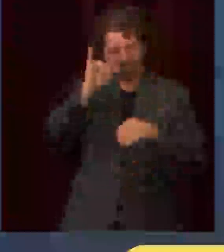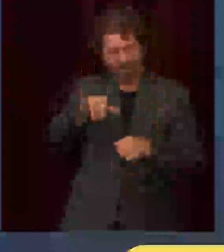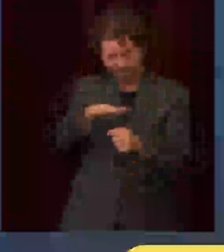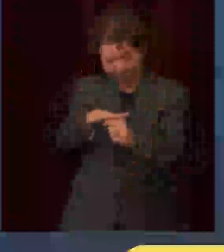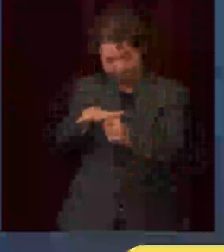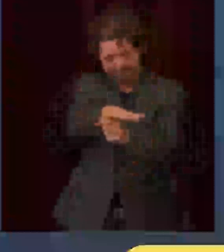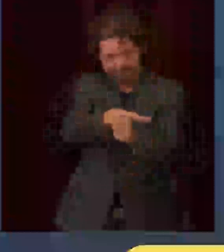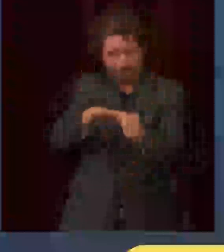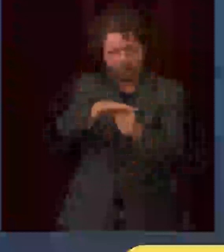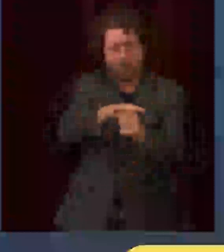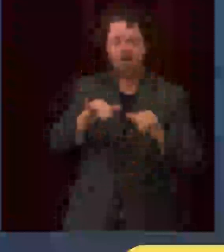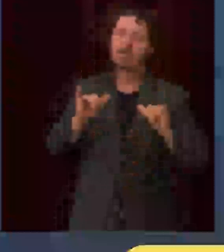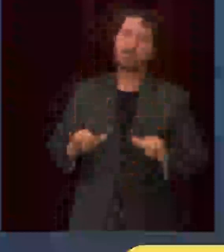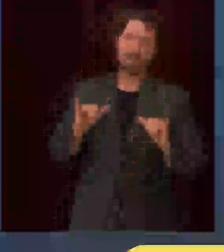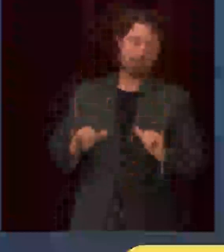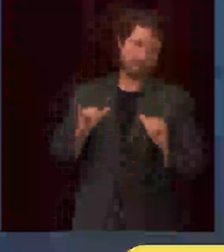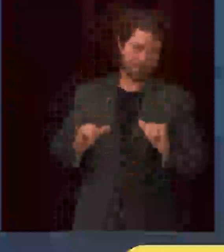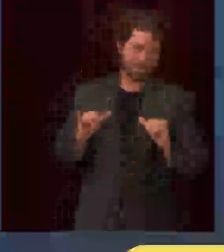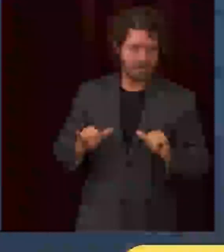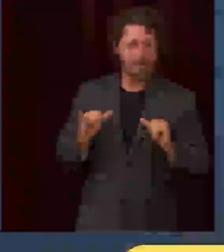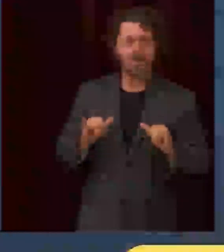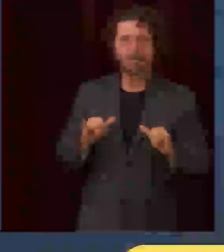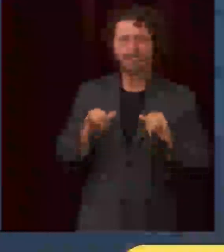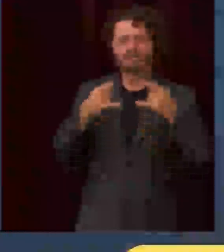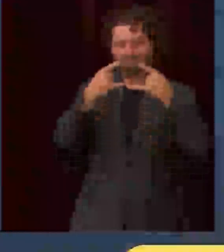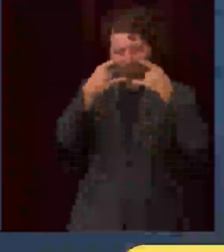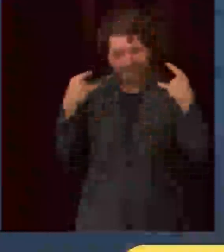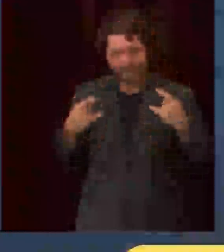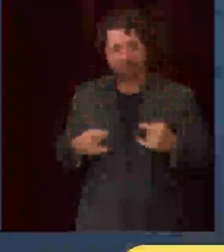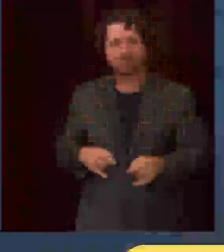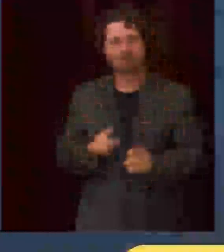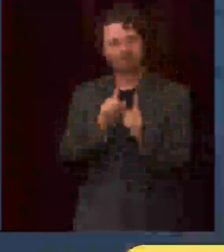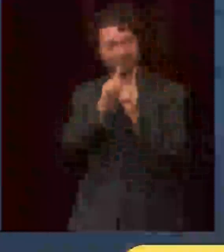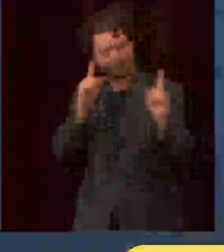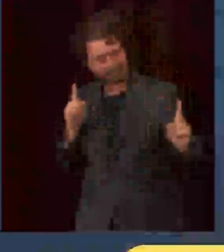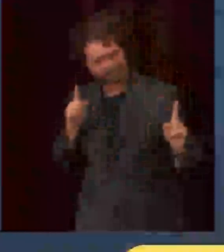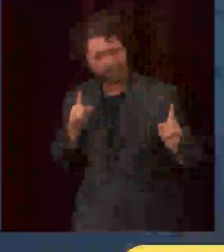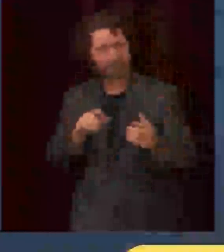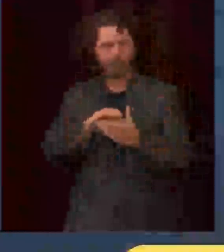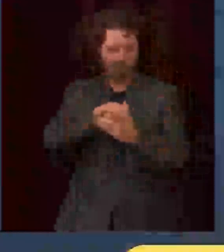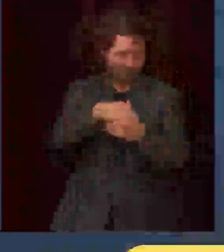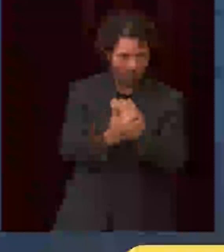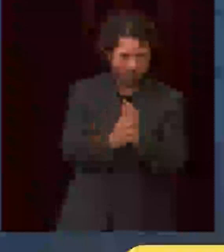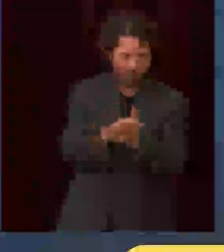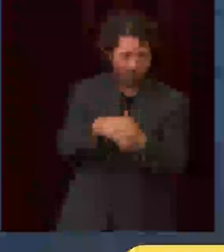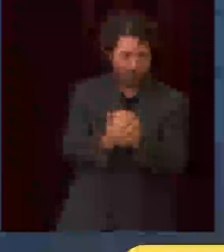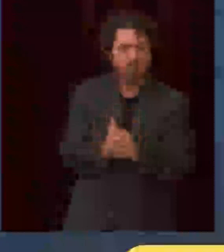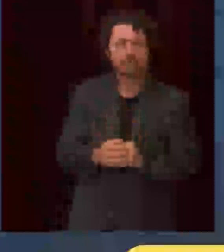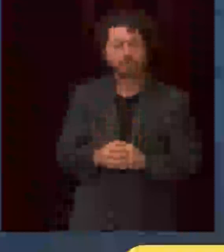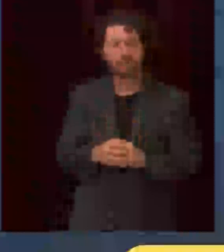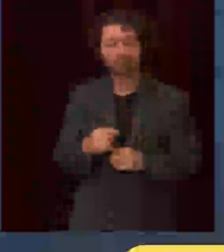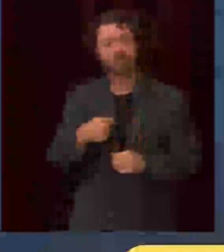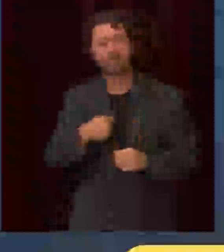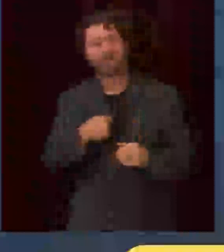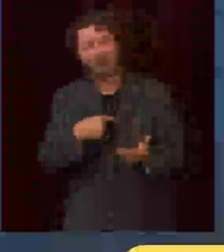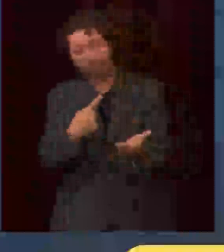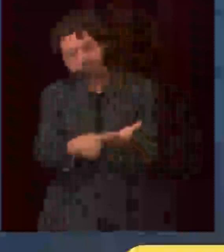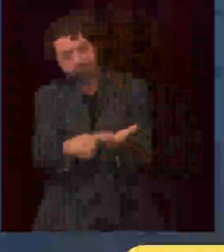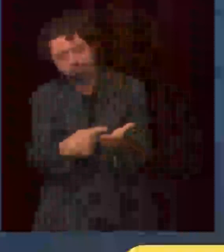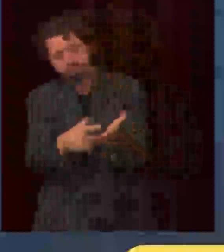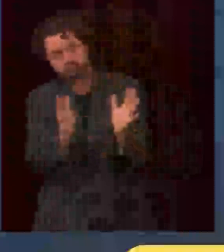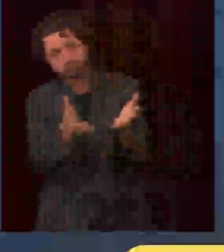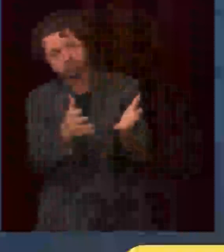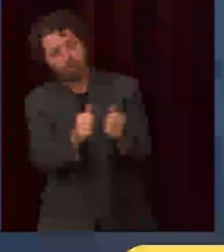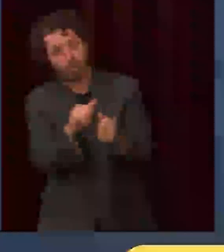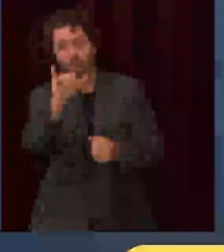about this. I asked her to help to encourage people on this masking issue. I'll tell you, it just makes me really